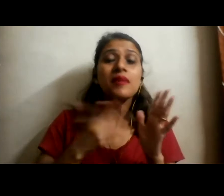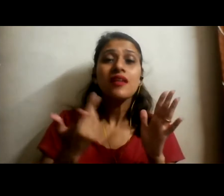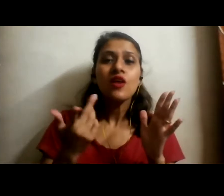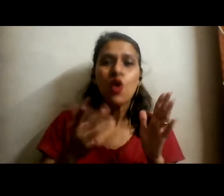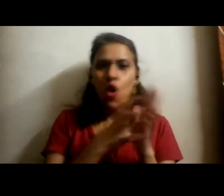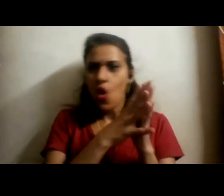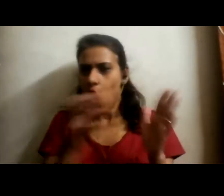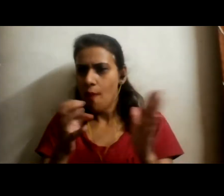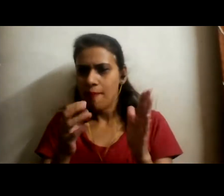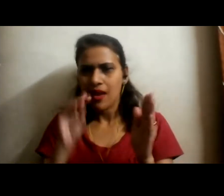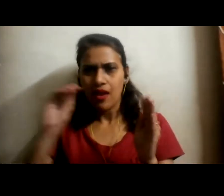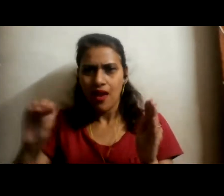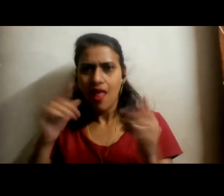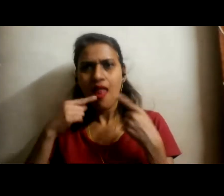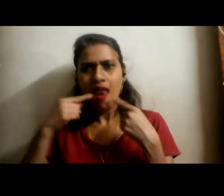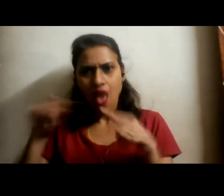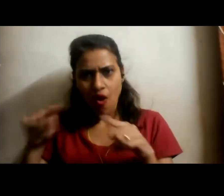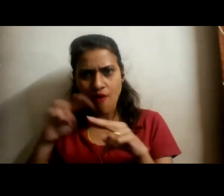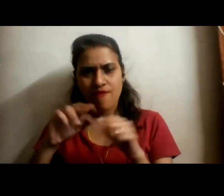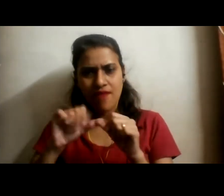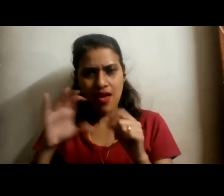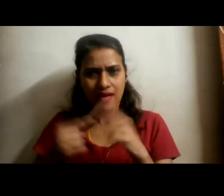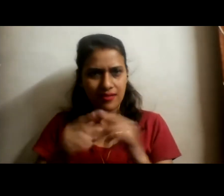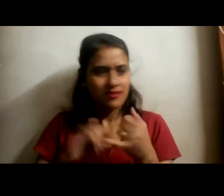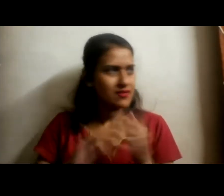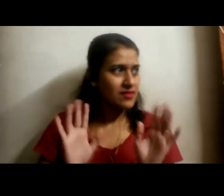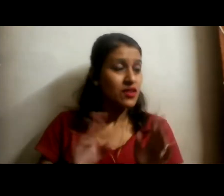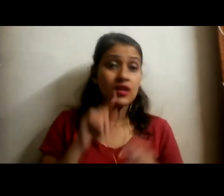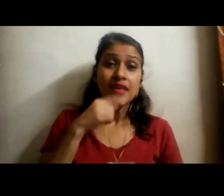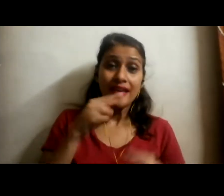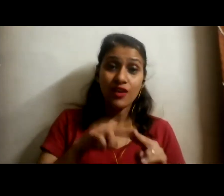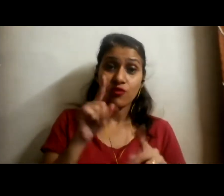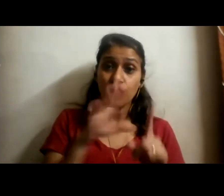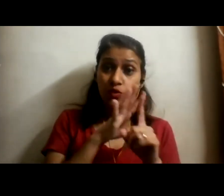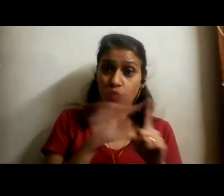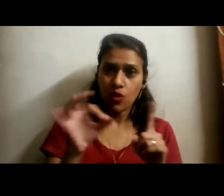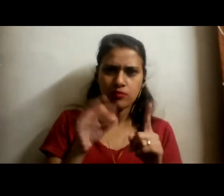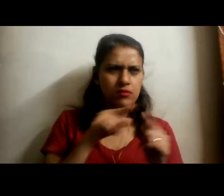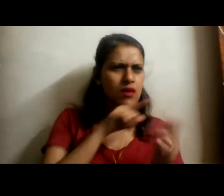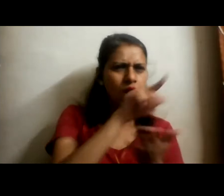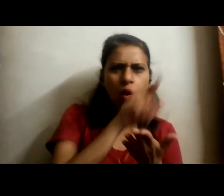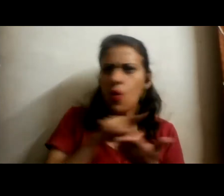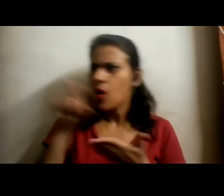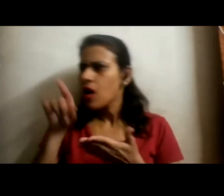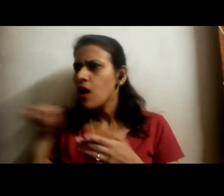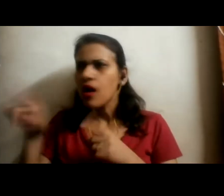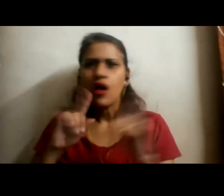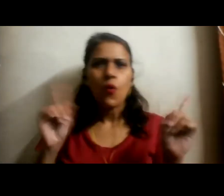facts, right? So if you, like we navigated through the entire case, right? So